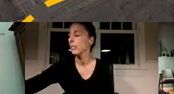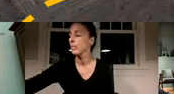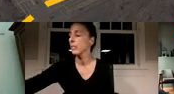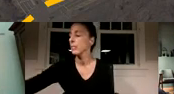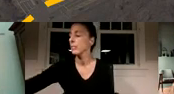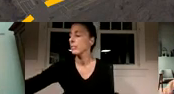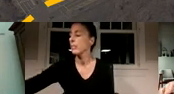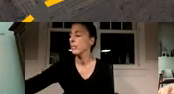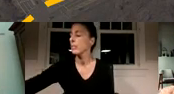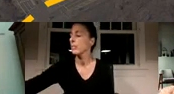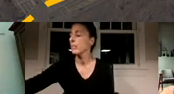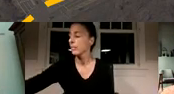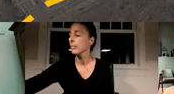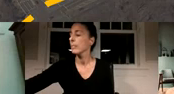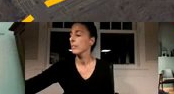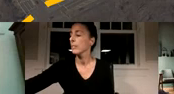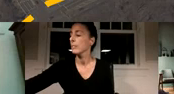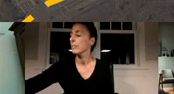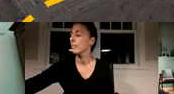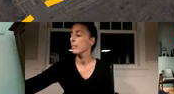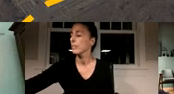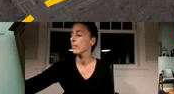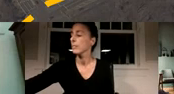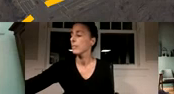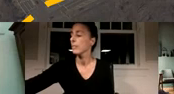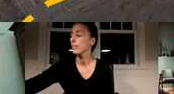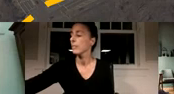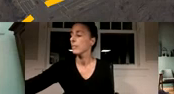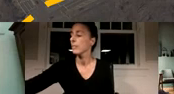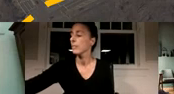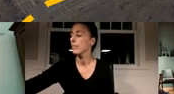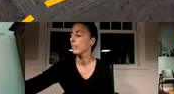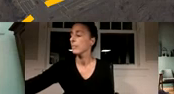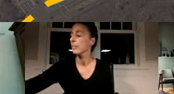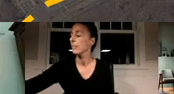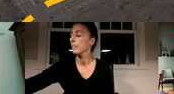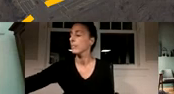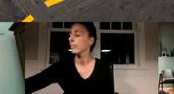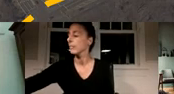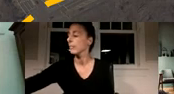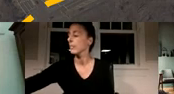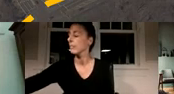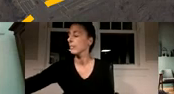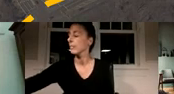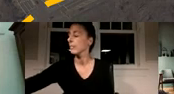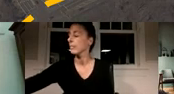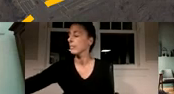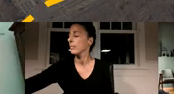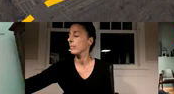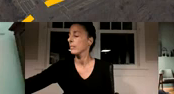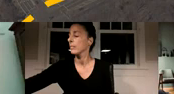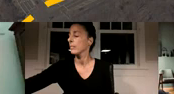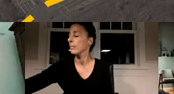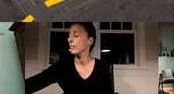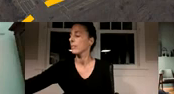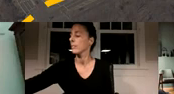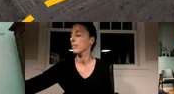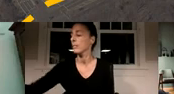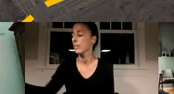has already planned for growth, and if they are, is the proposed growth gonna